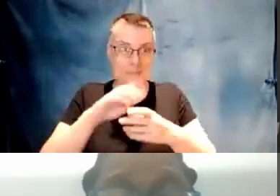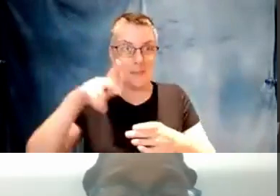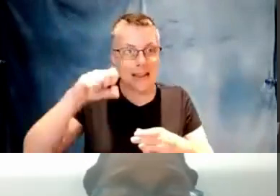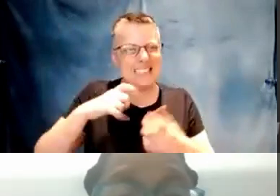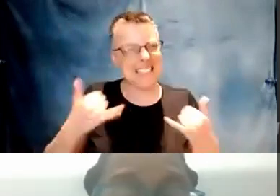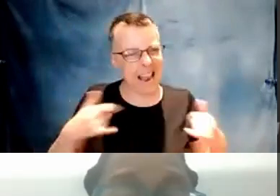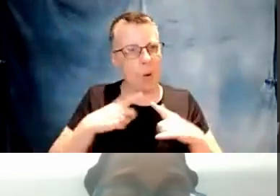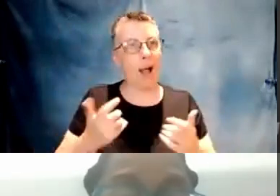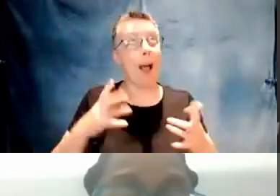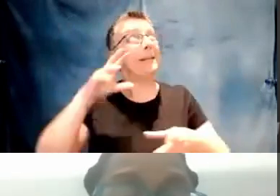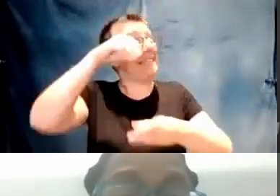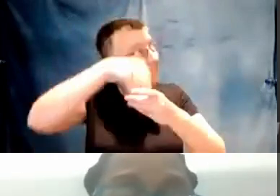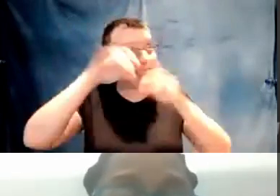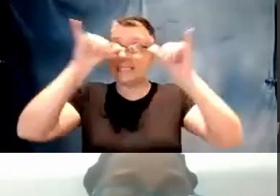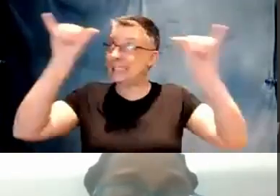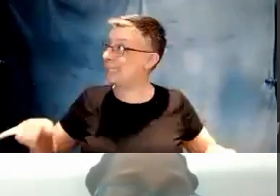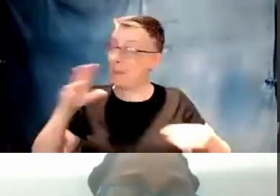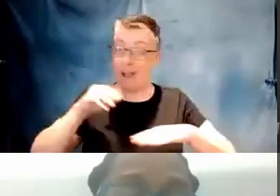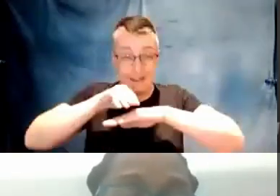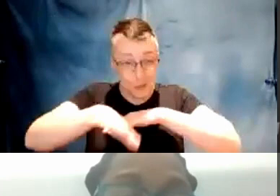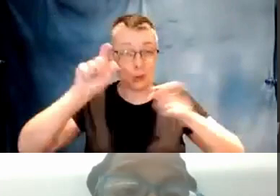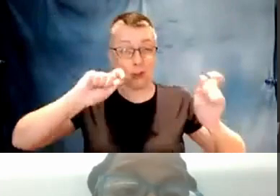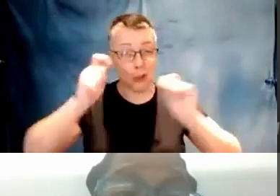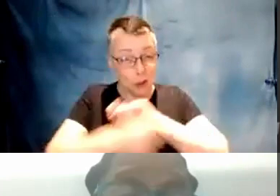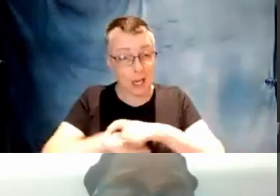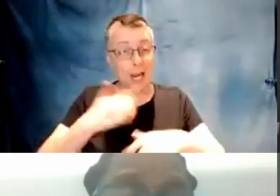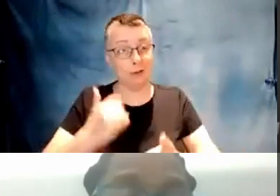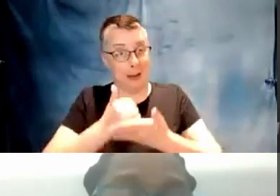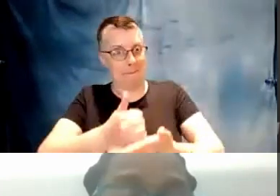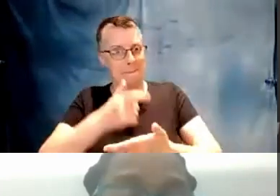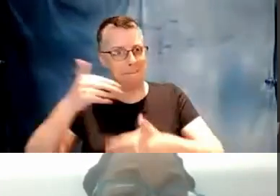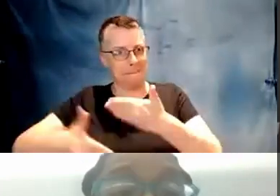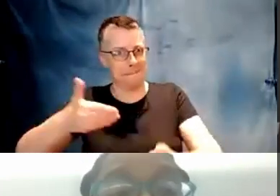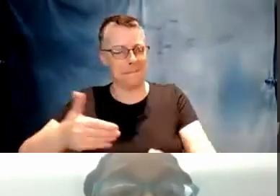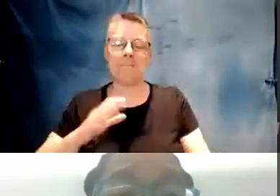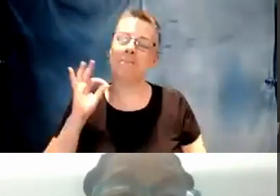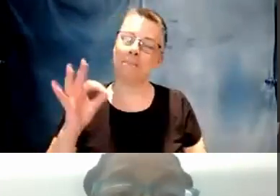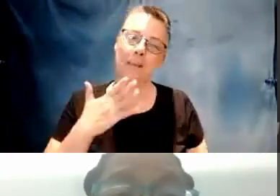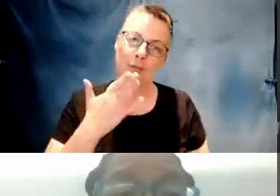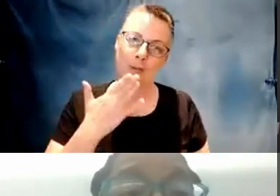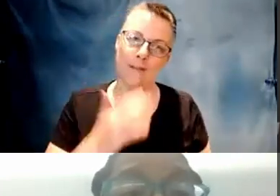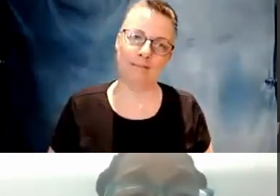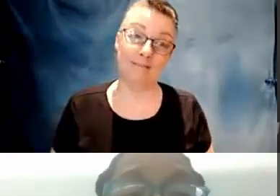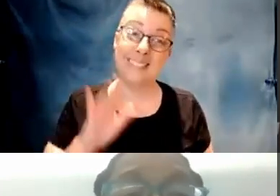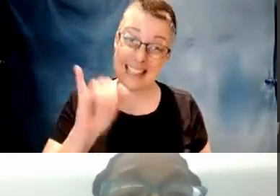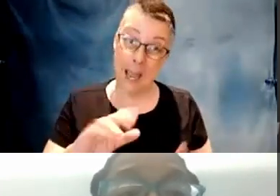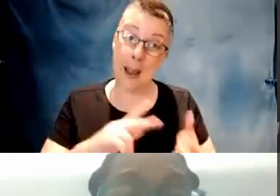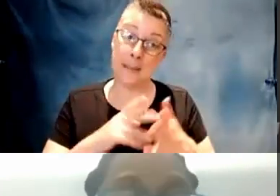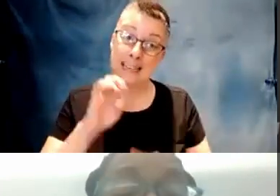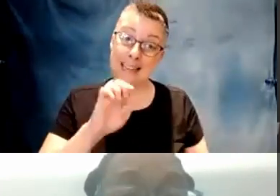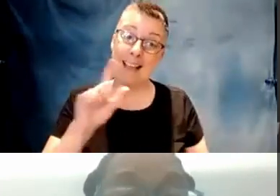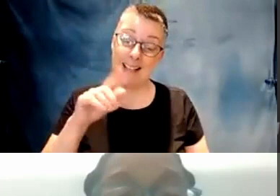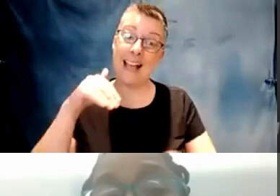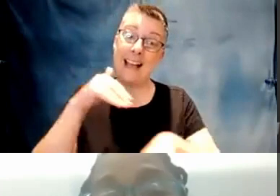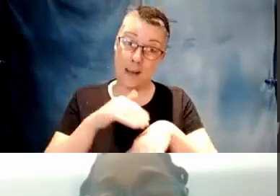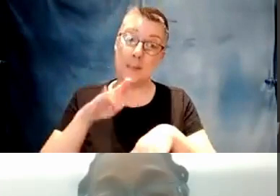influence the system in this way. So I'm grateful. That's what being an EL in BPS has given me.